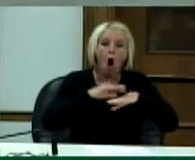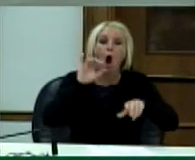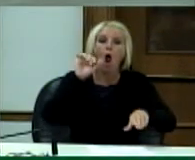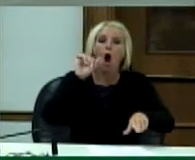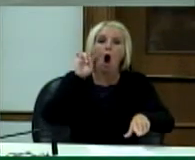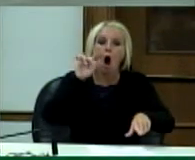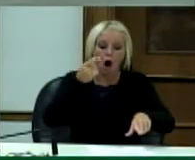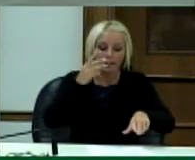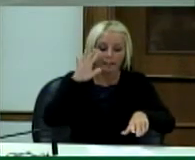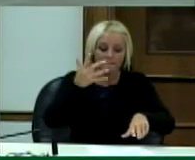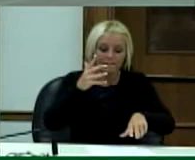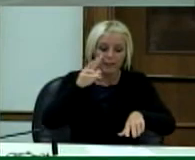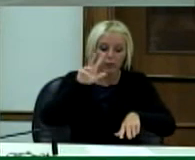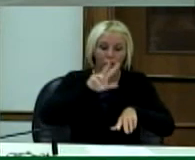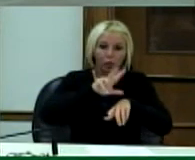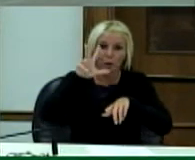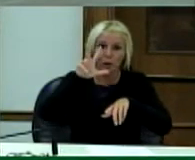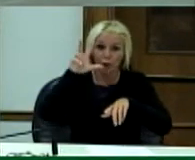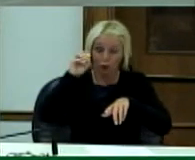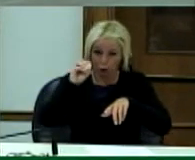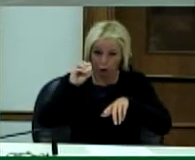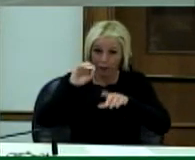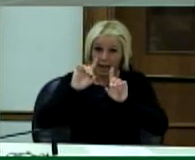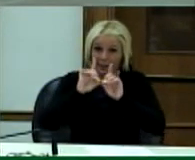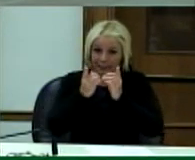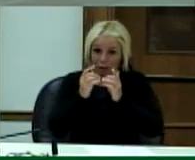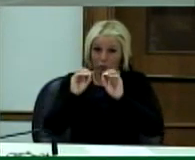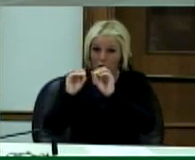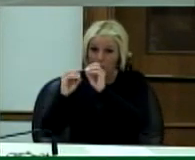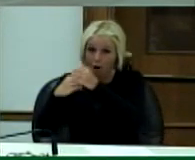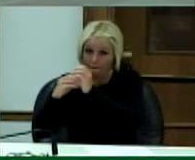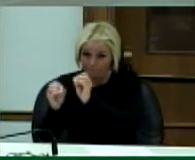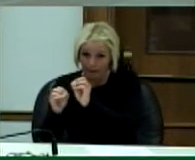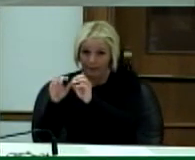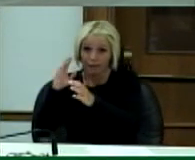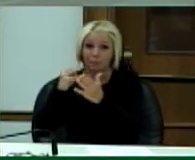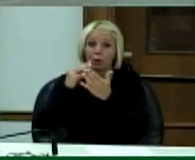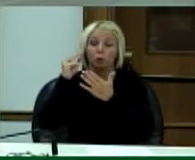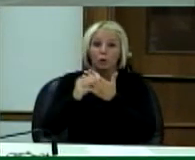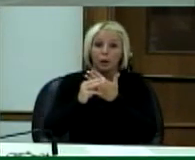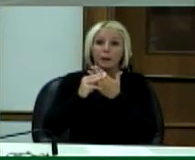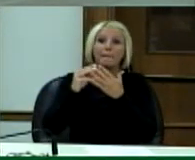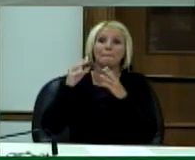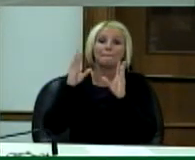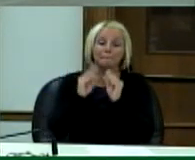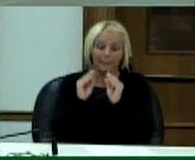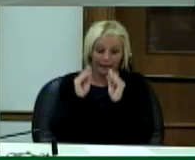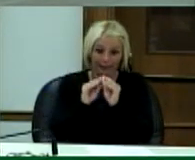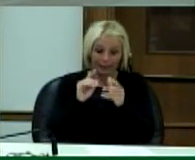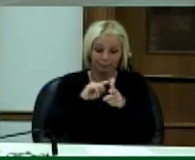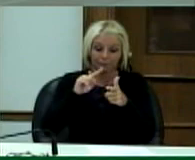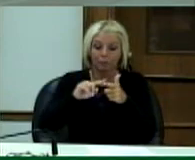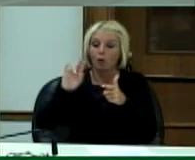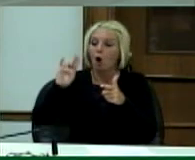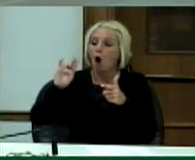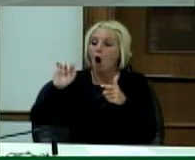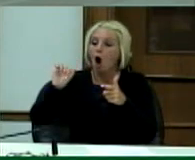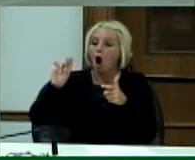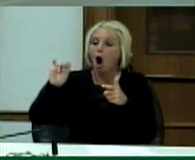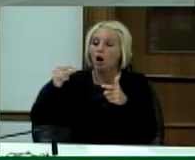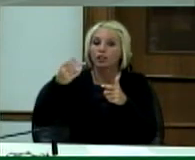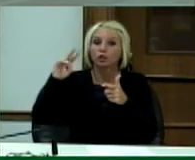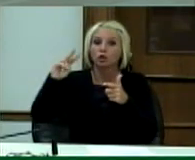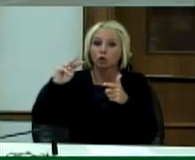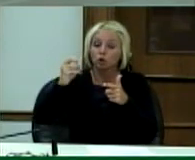On August 5th at 3:30 at the district office will be a curriculum committee meeting. On August 12th